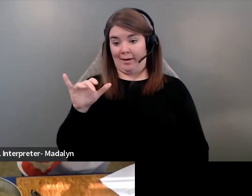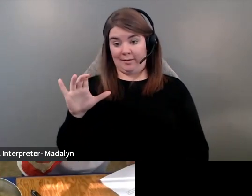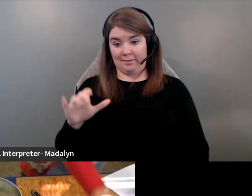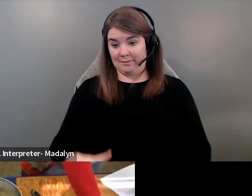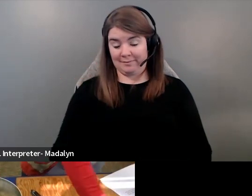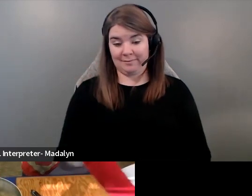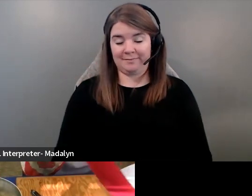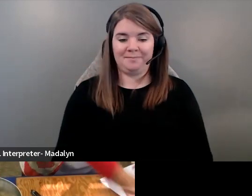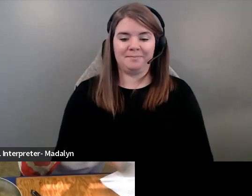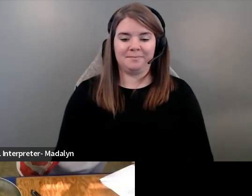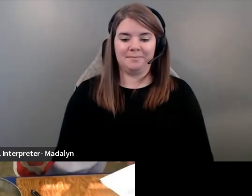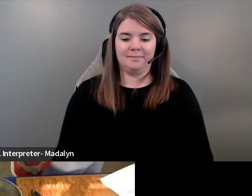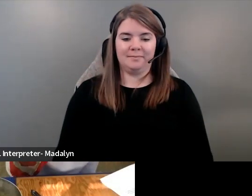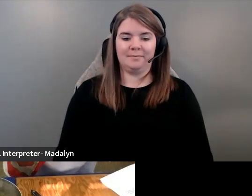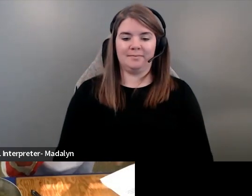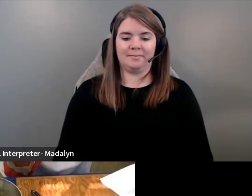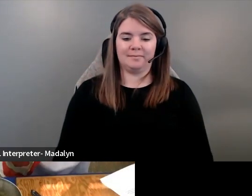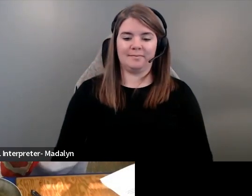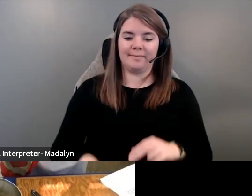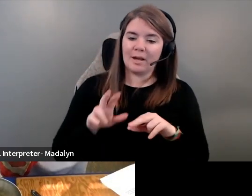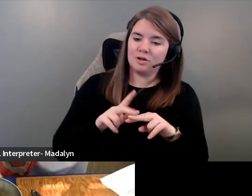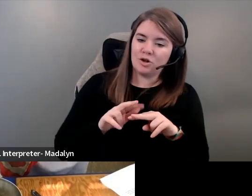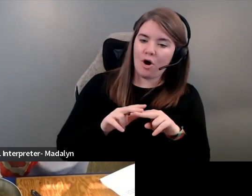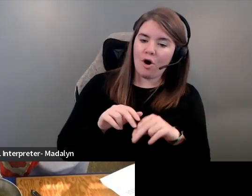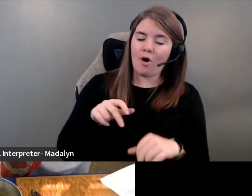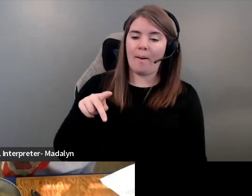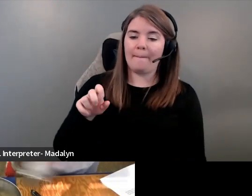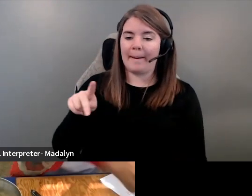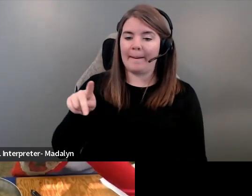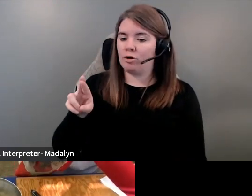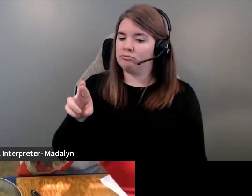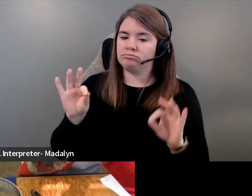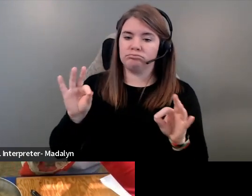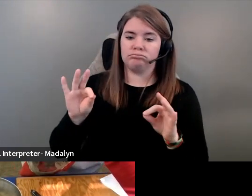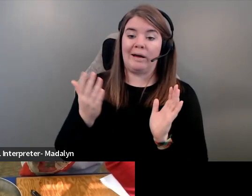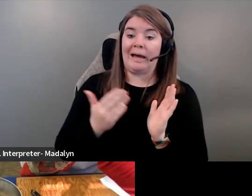And some salt and pepper. Again, all of that's to taste.